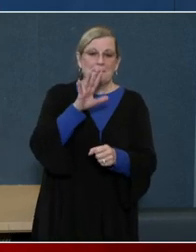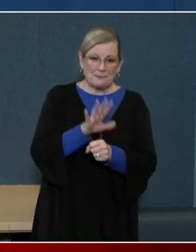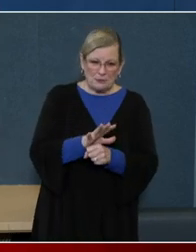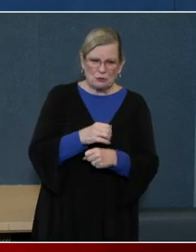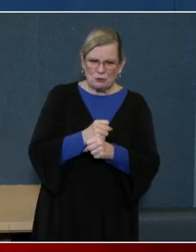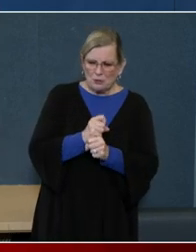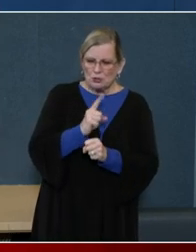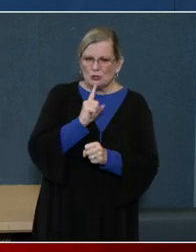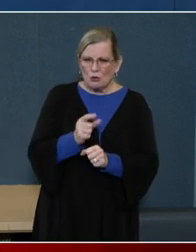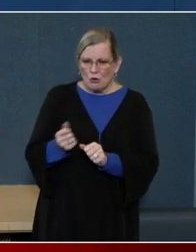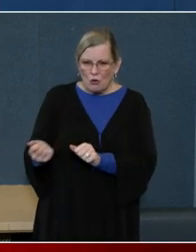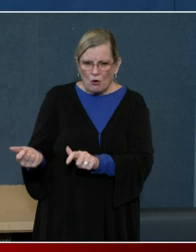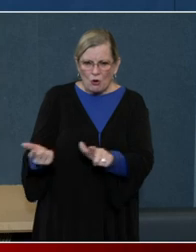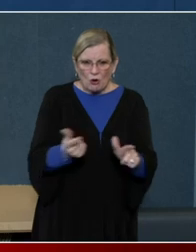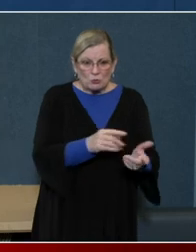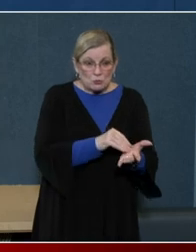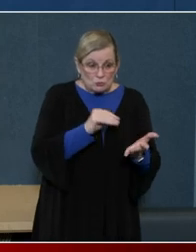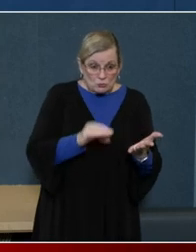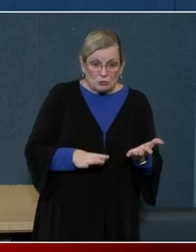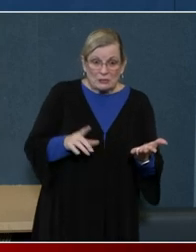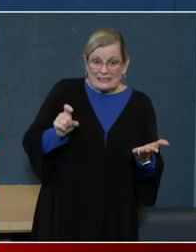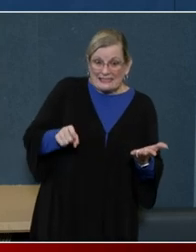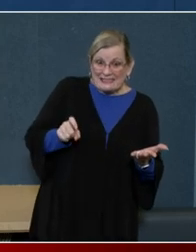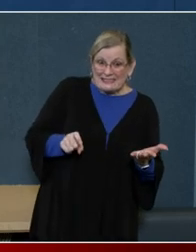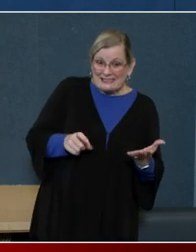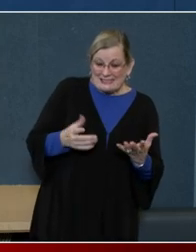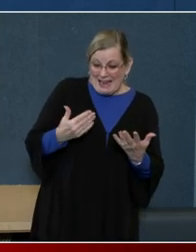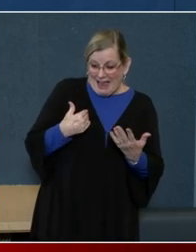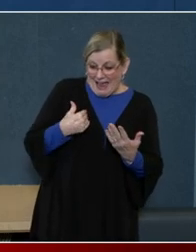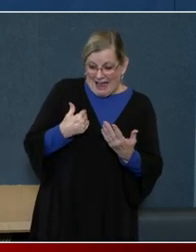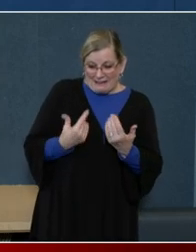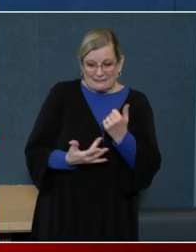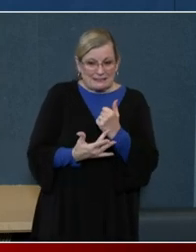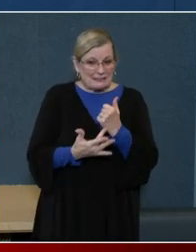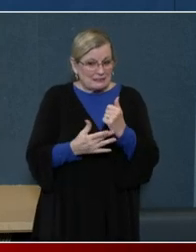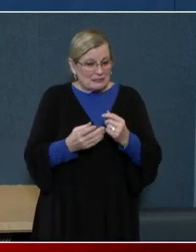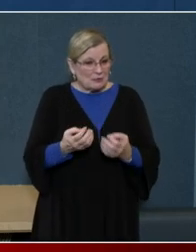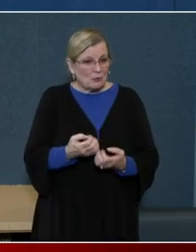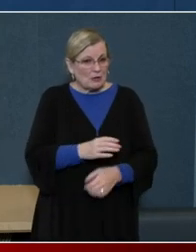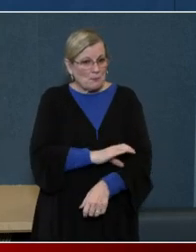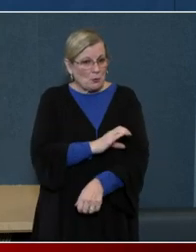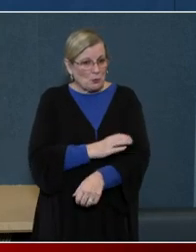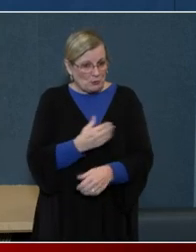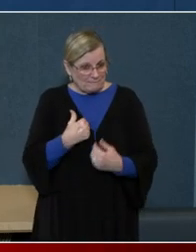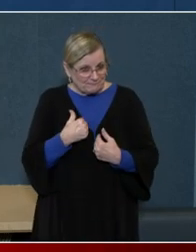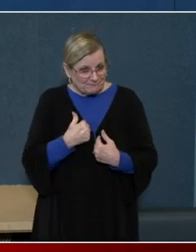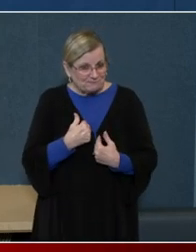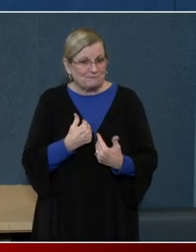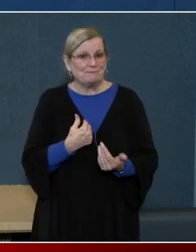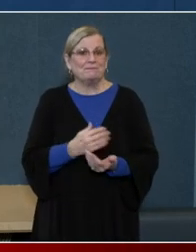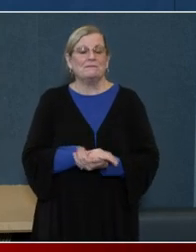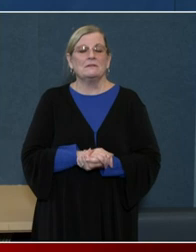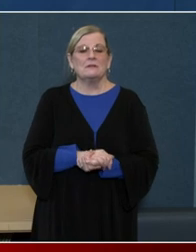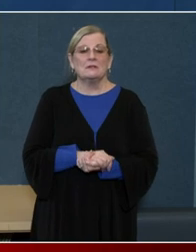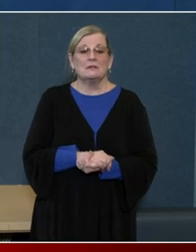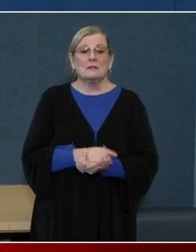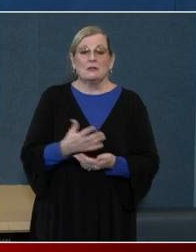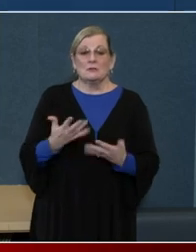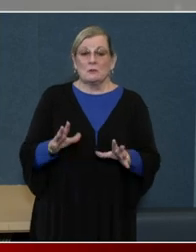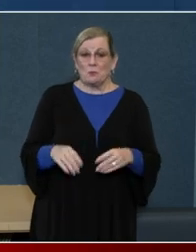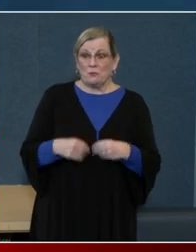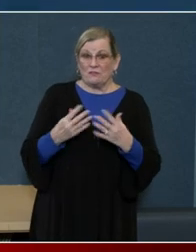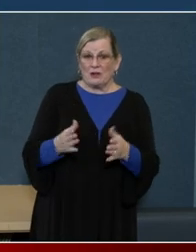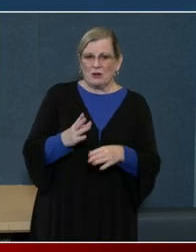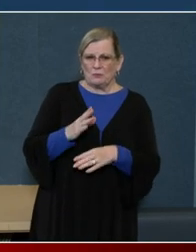needs a device has a device for learning at home. To date, we provided over 29,900 devices to